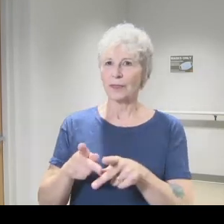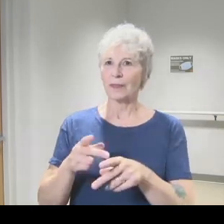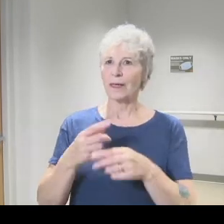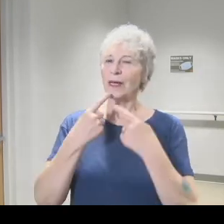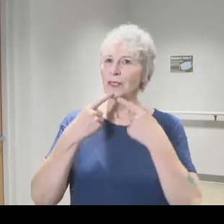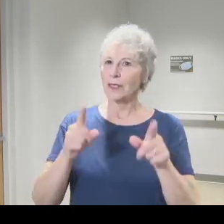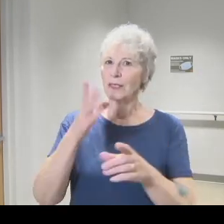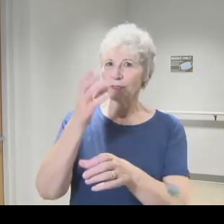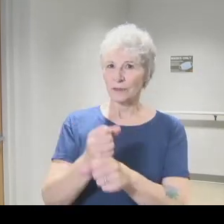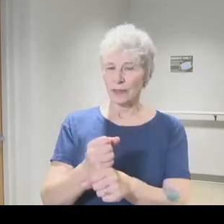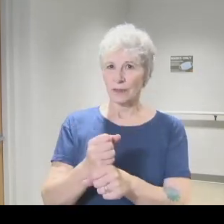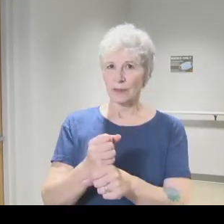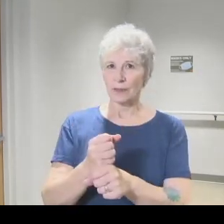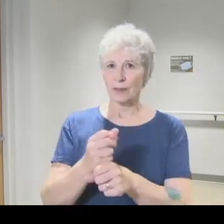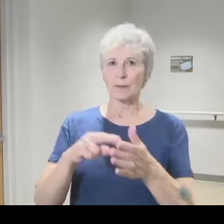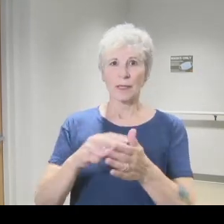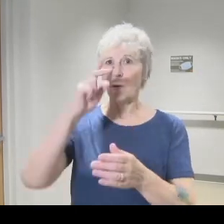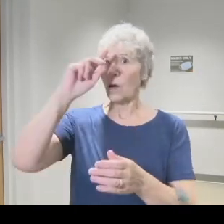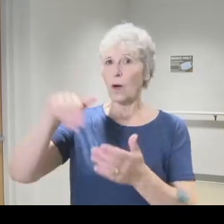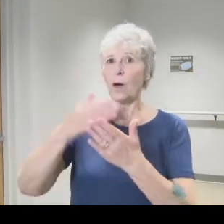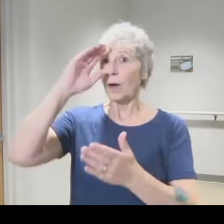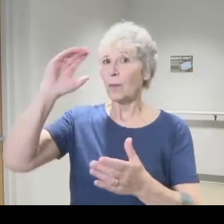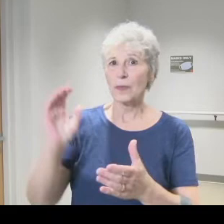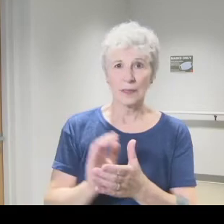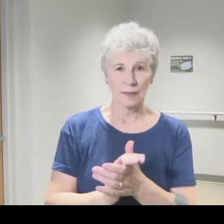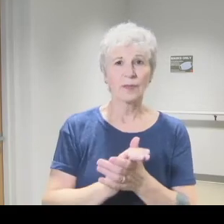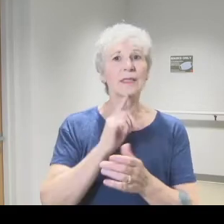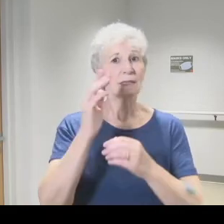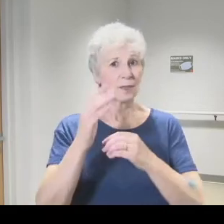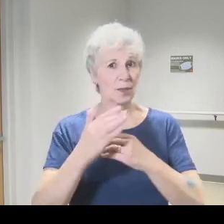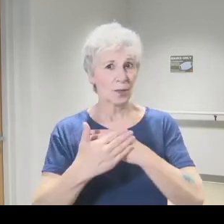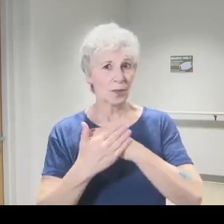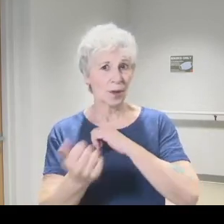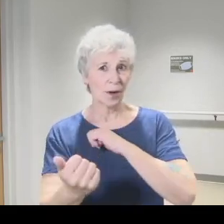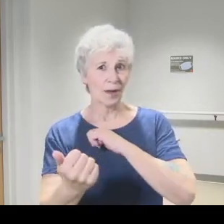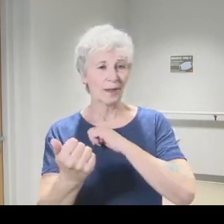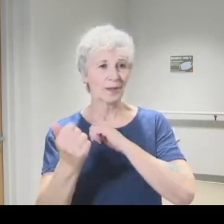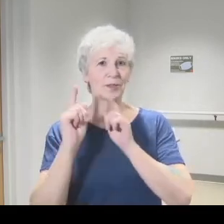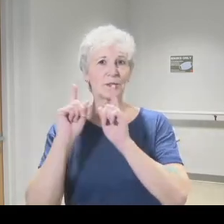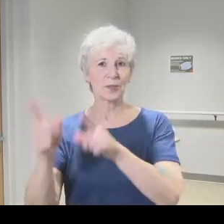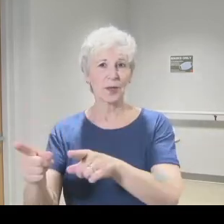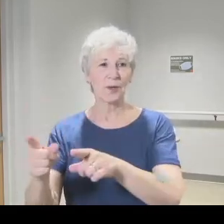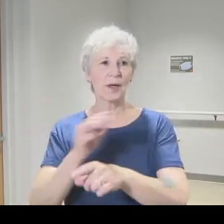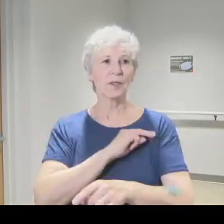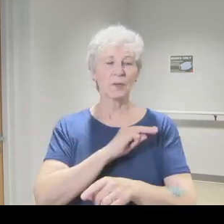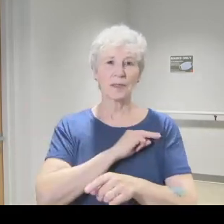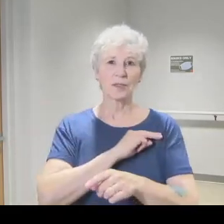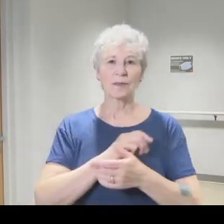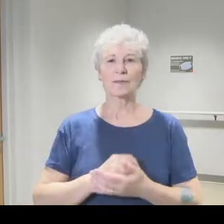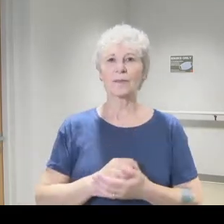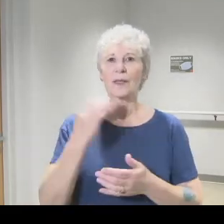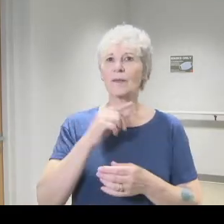meaning every believer, is also called to missions. If you're willing to honestly look at scriptures,